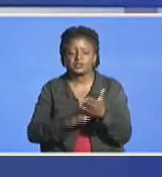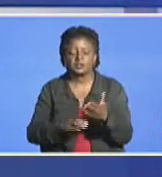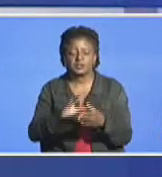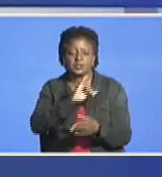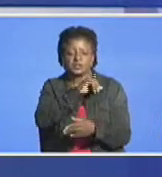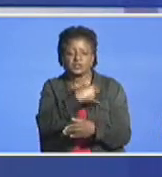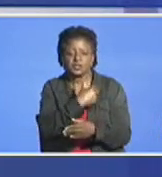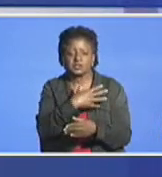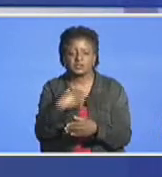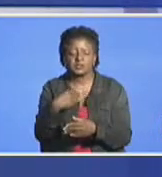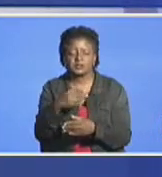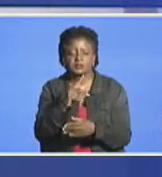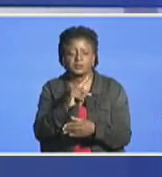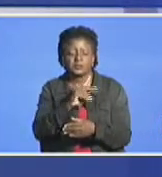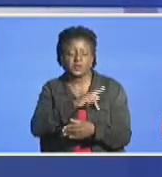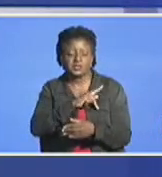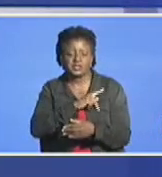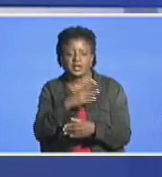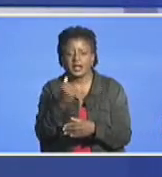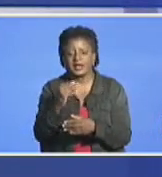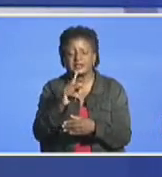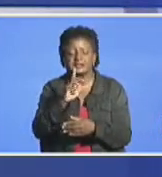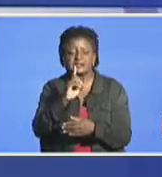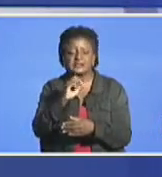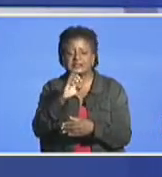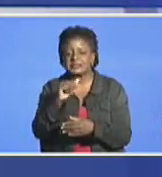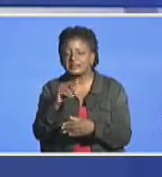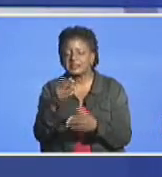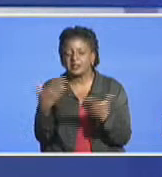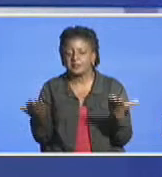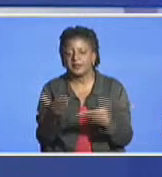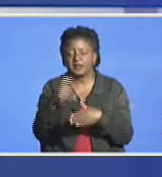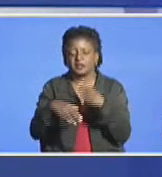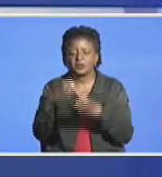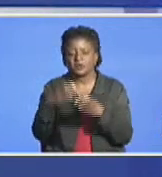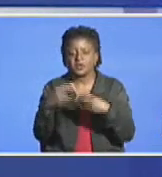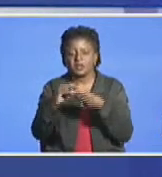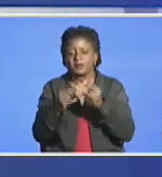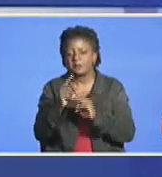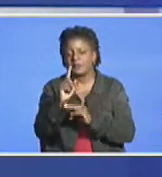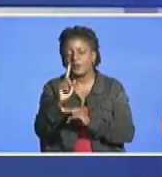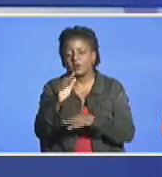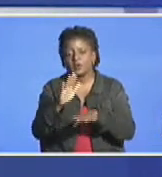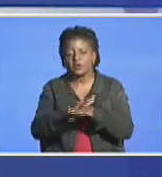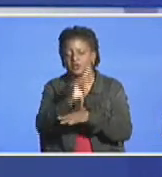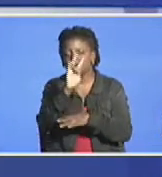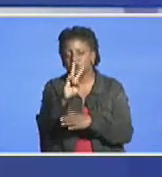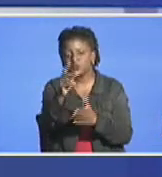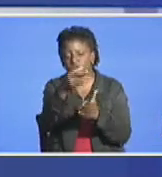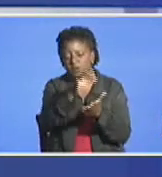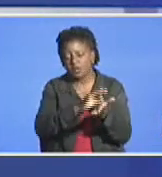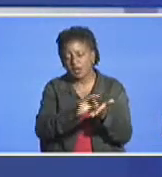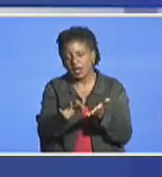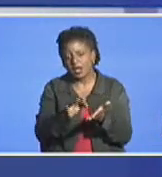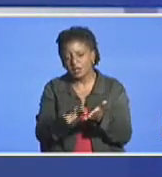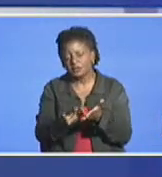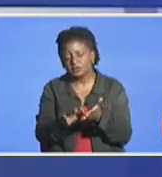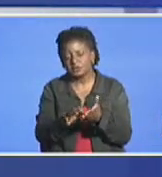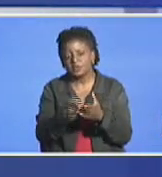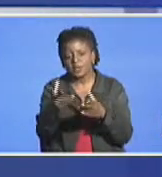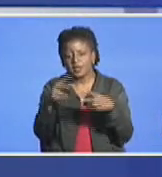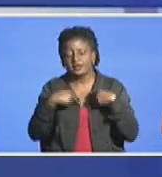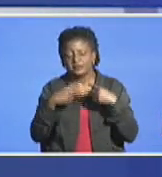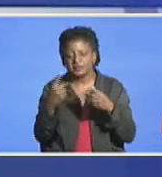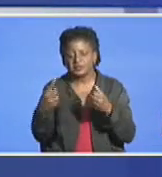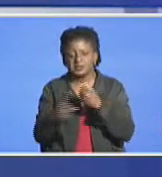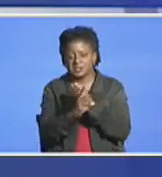Kevin Dean, appeared in court number 1 before Chief Magistrate Joyanne Ferguson Pratt on 2 counts: possession of dangerous drugs with